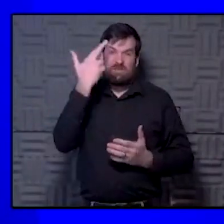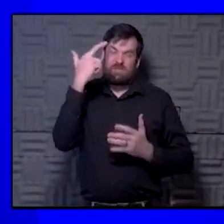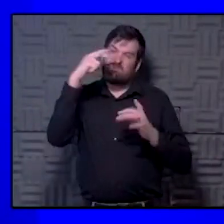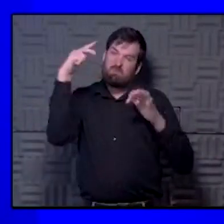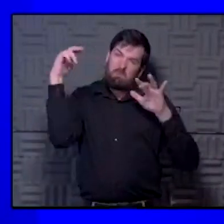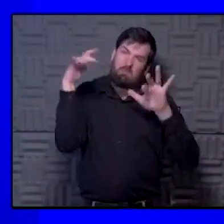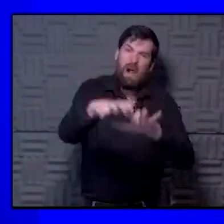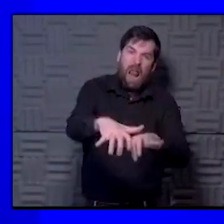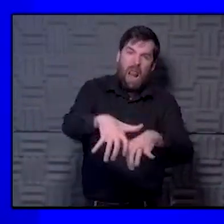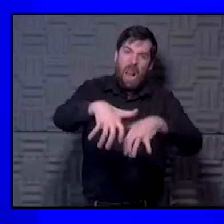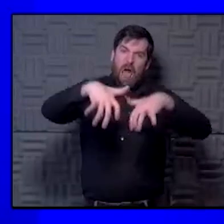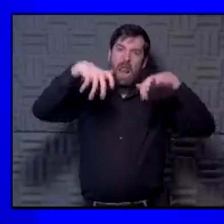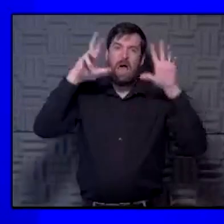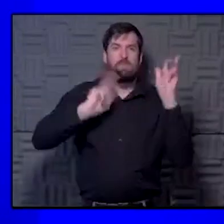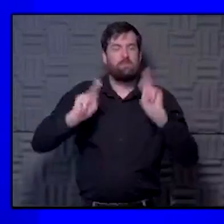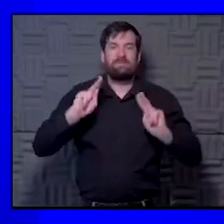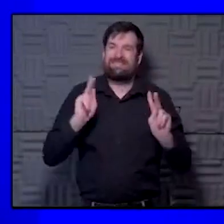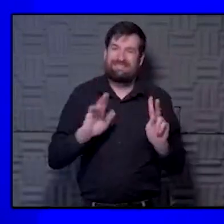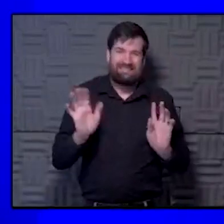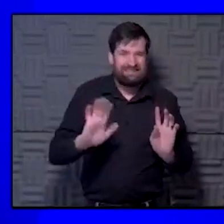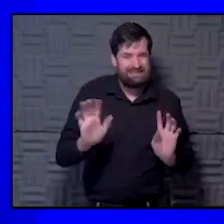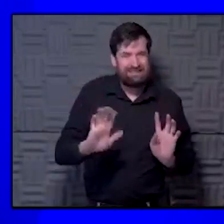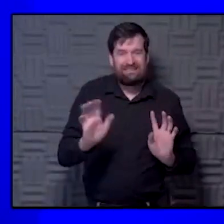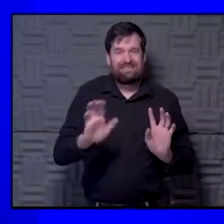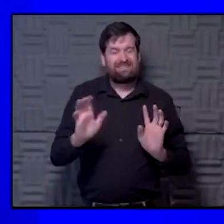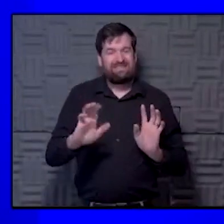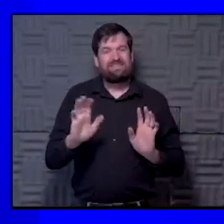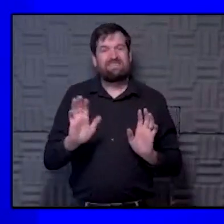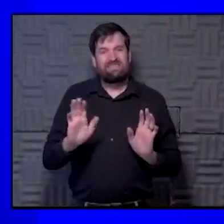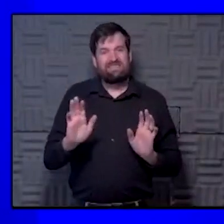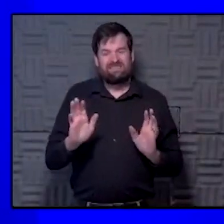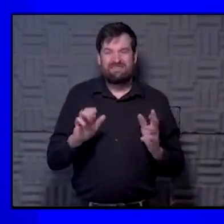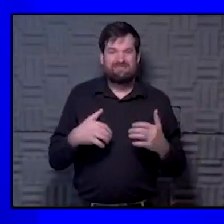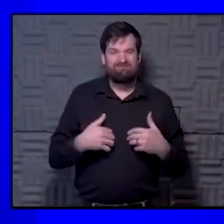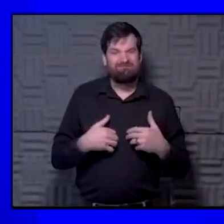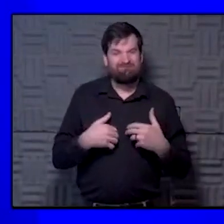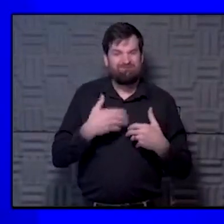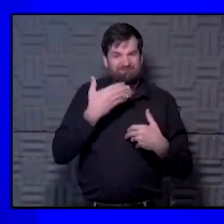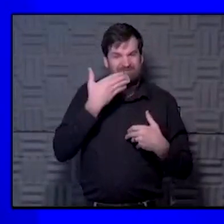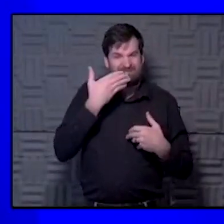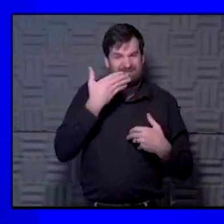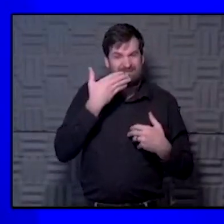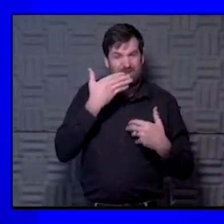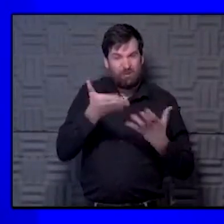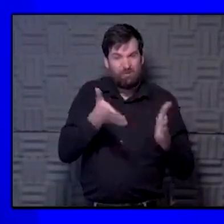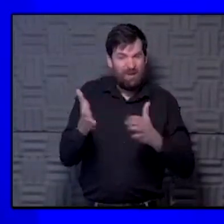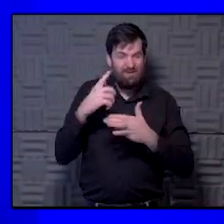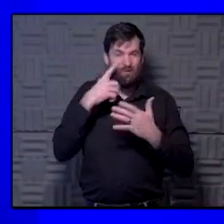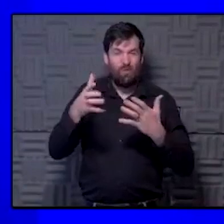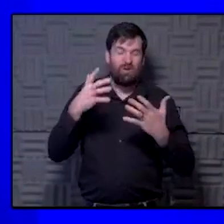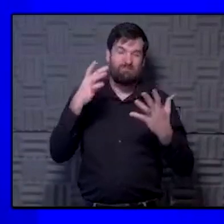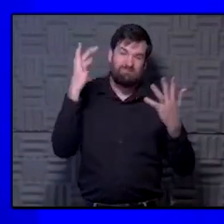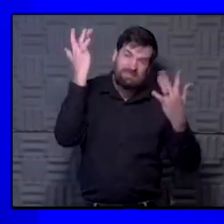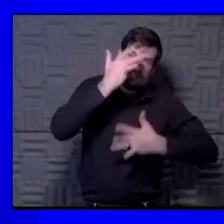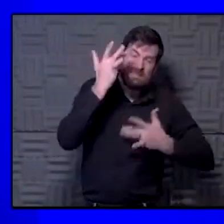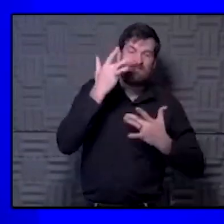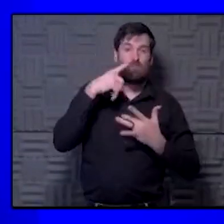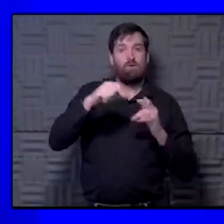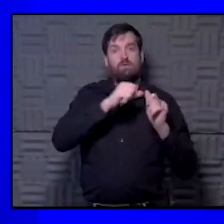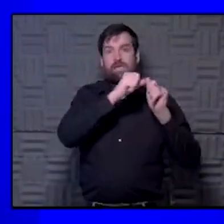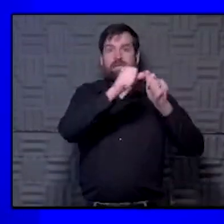with hundreds of people indoors. That's a recipe for badness, for people getting sick, for